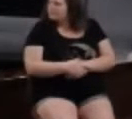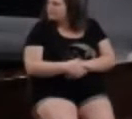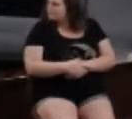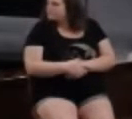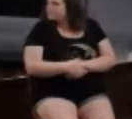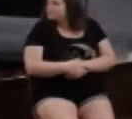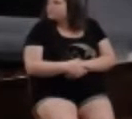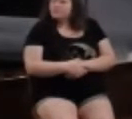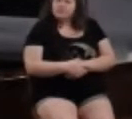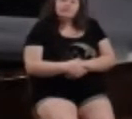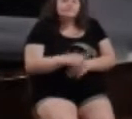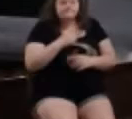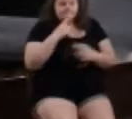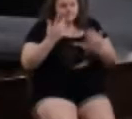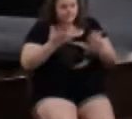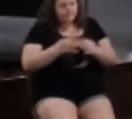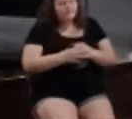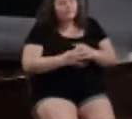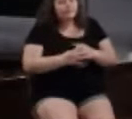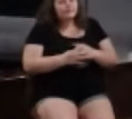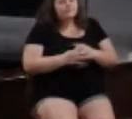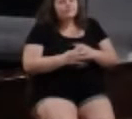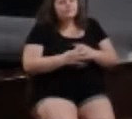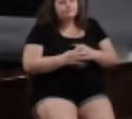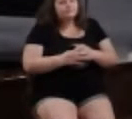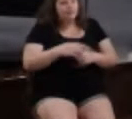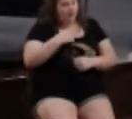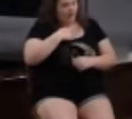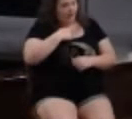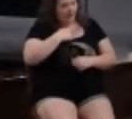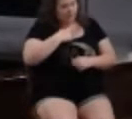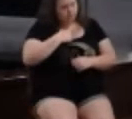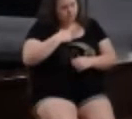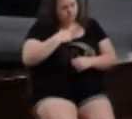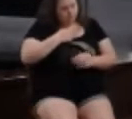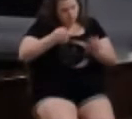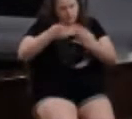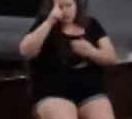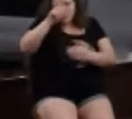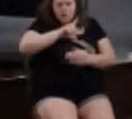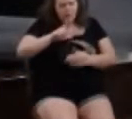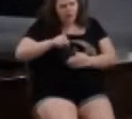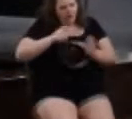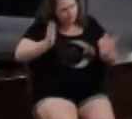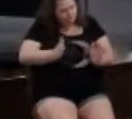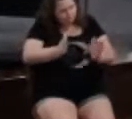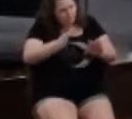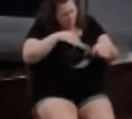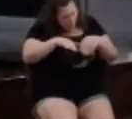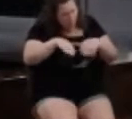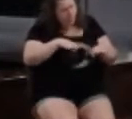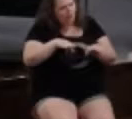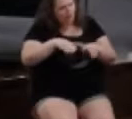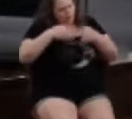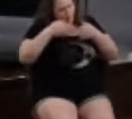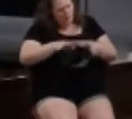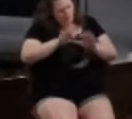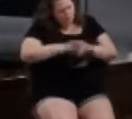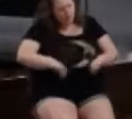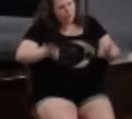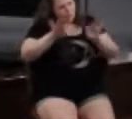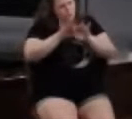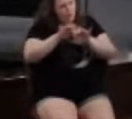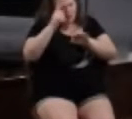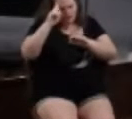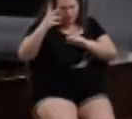and it says this I therefore a prisoner for the Lord urge you to walk in a manner worthy of the calling to which you